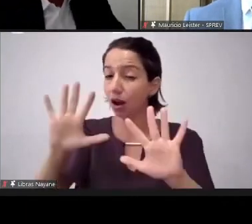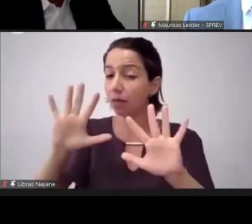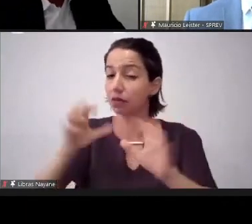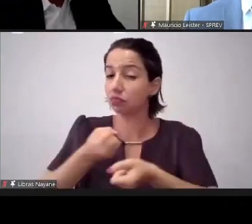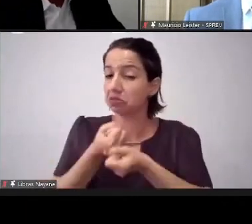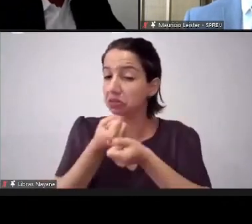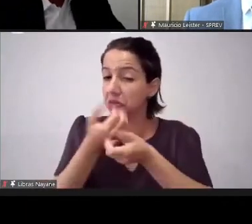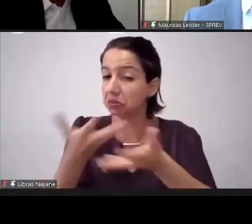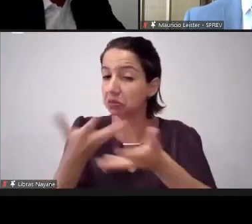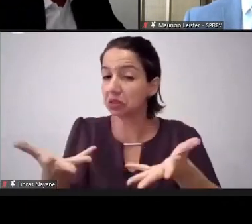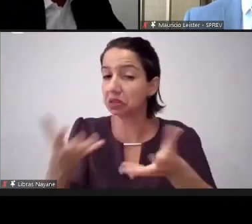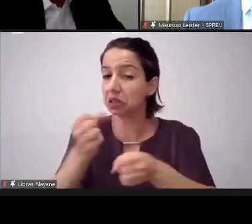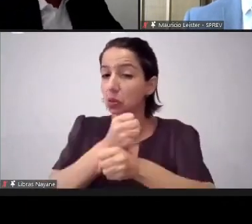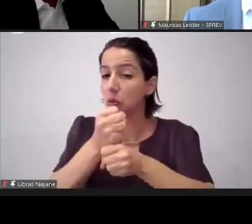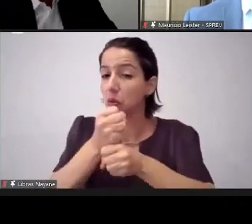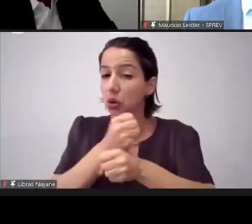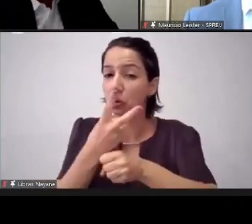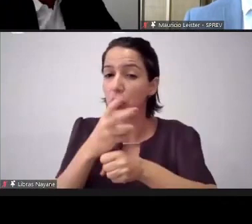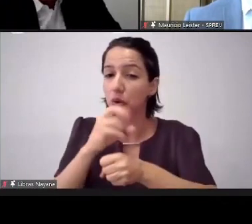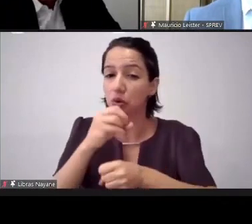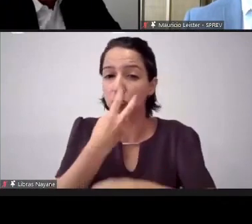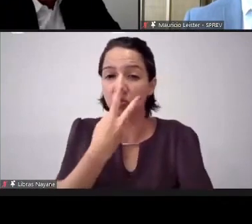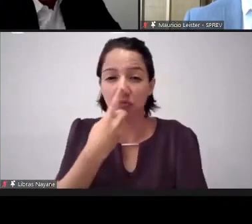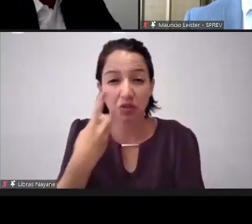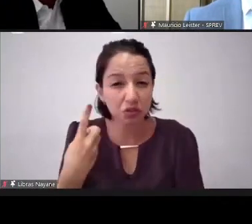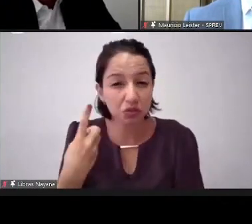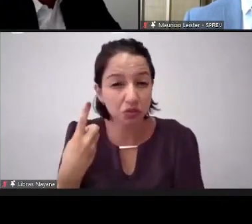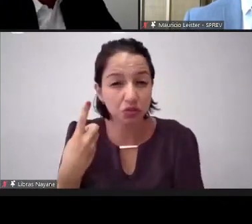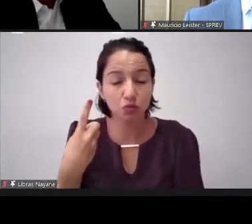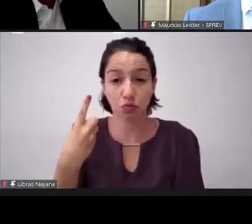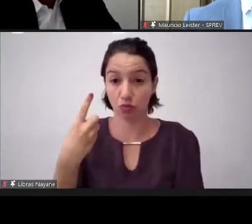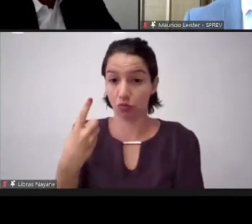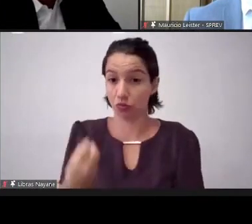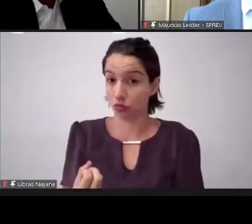improvement, a good recovery for